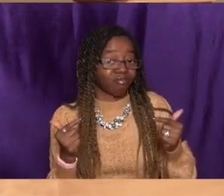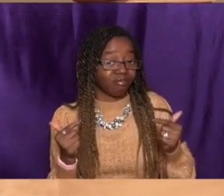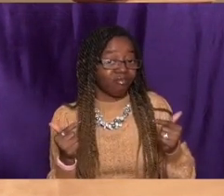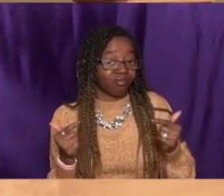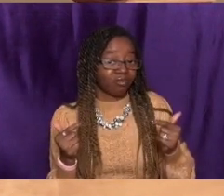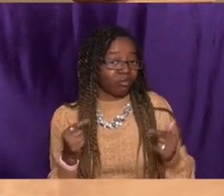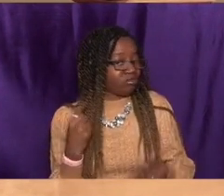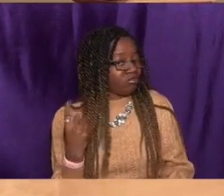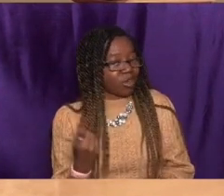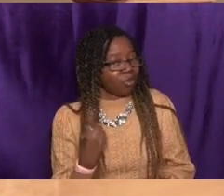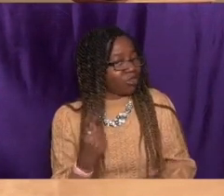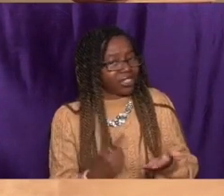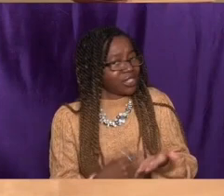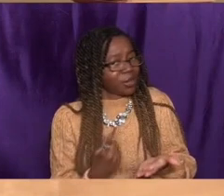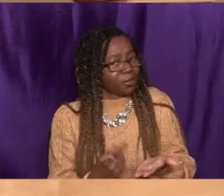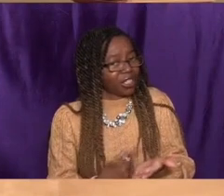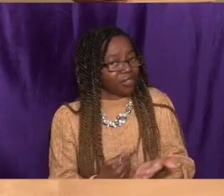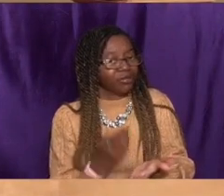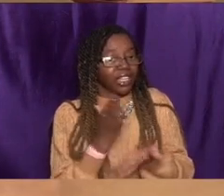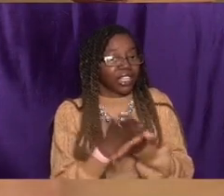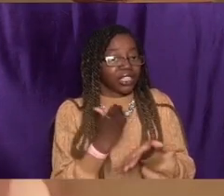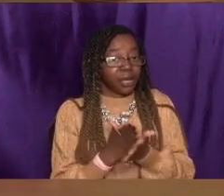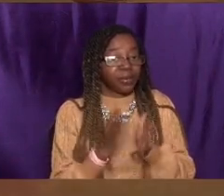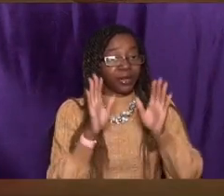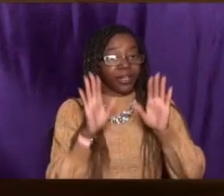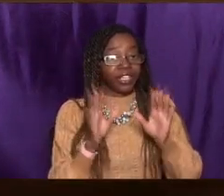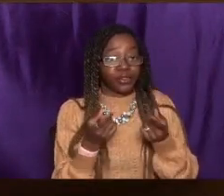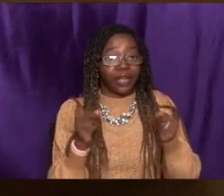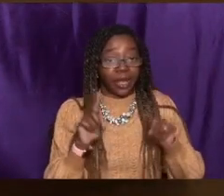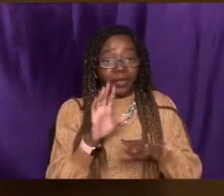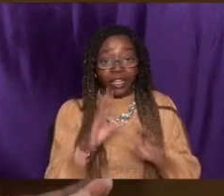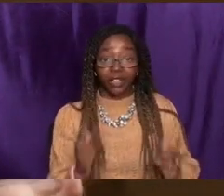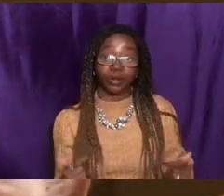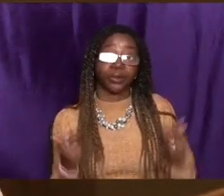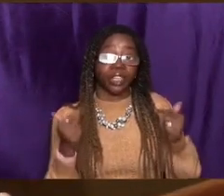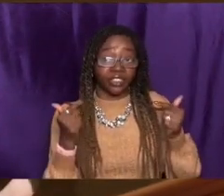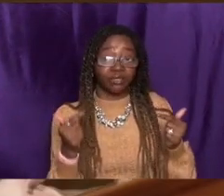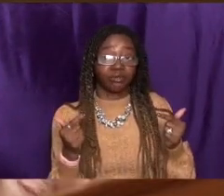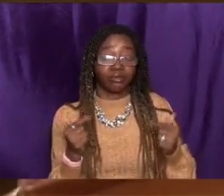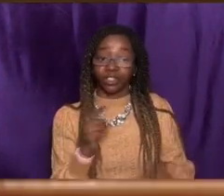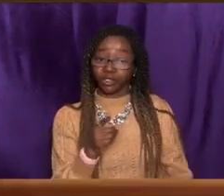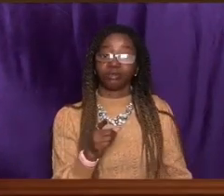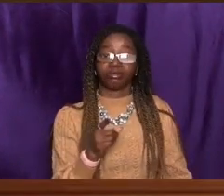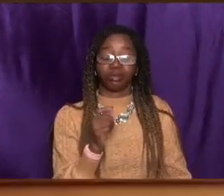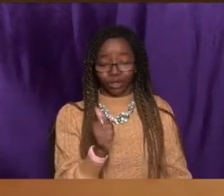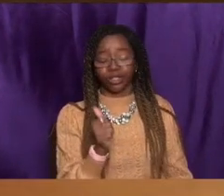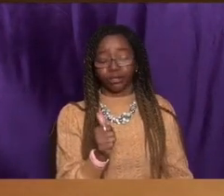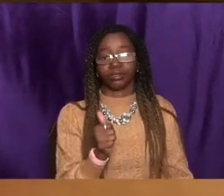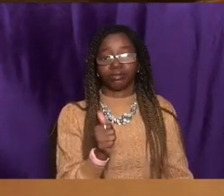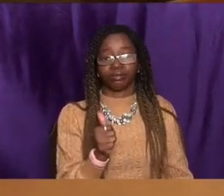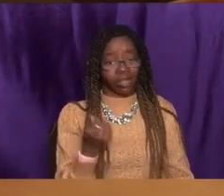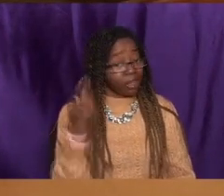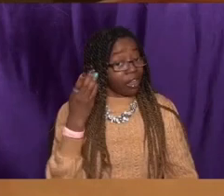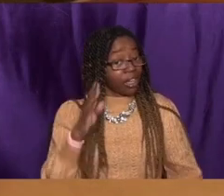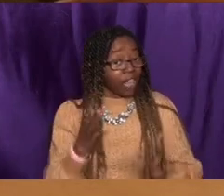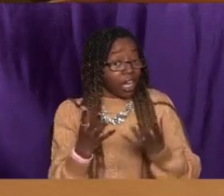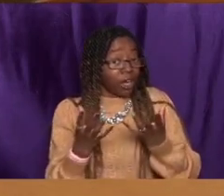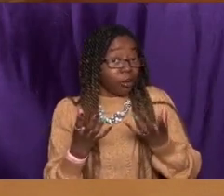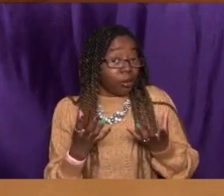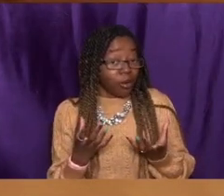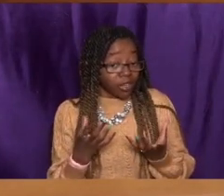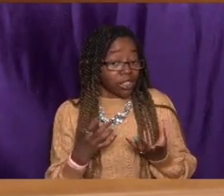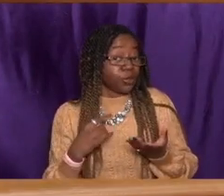the only something that's preventing that greatness from happening in your life is you. God wants to